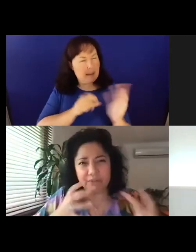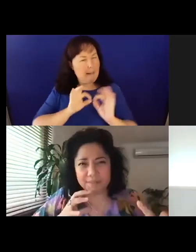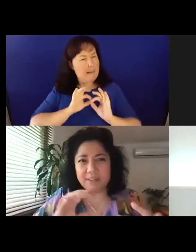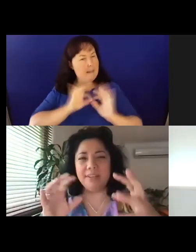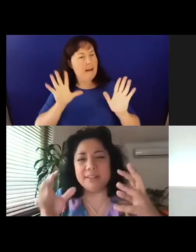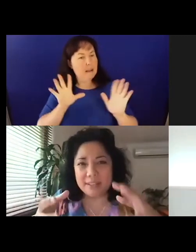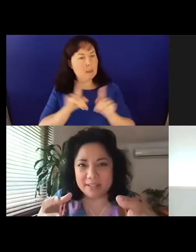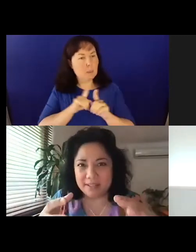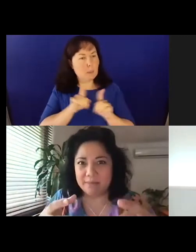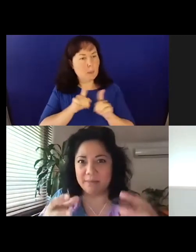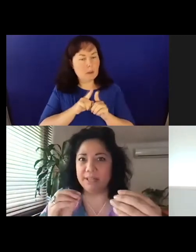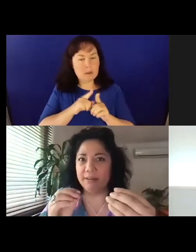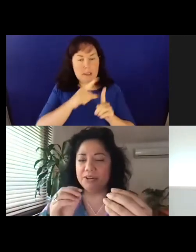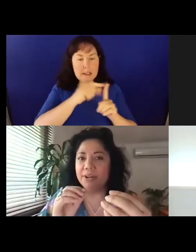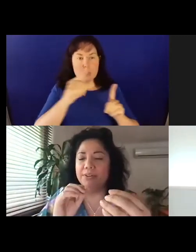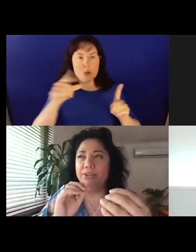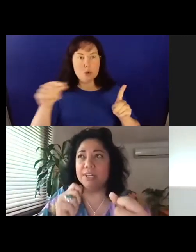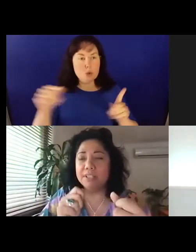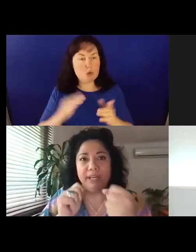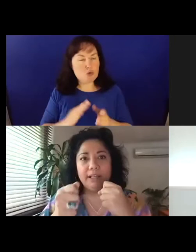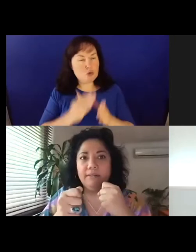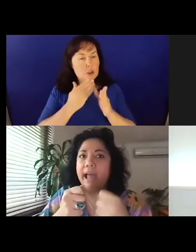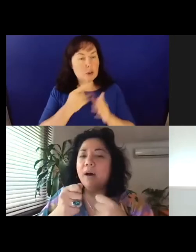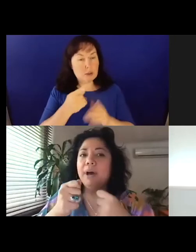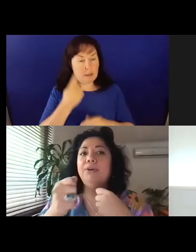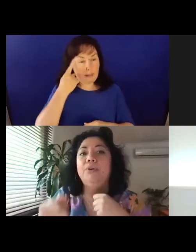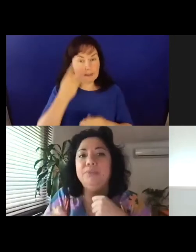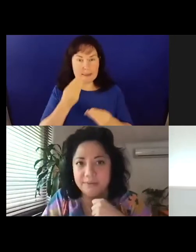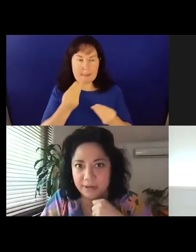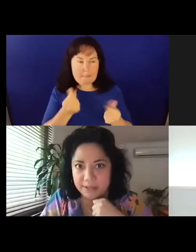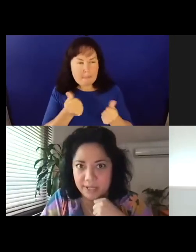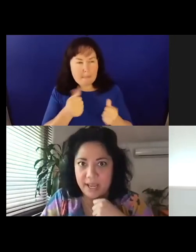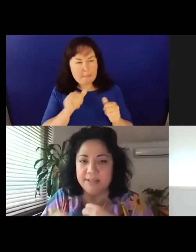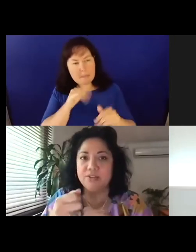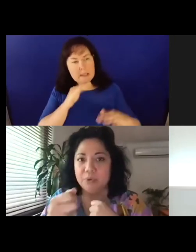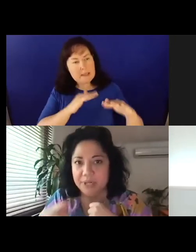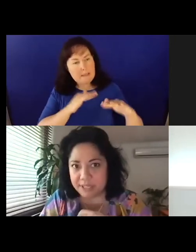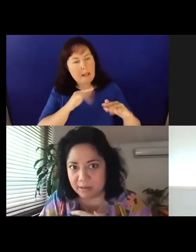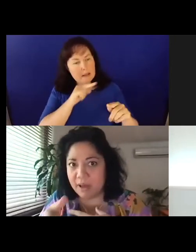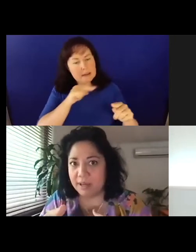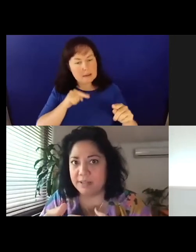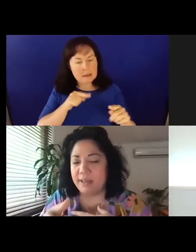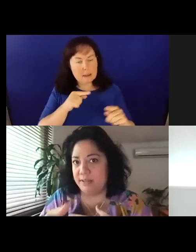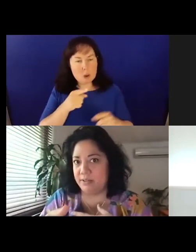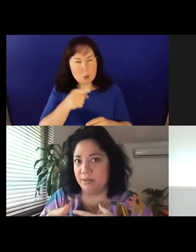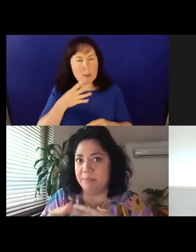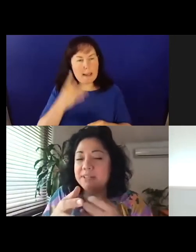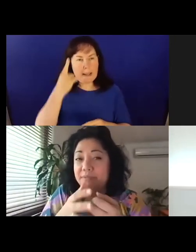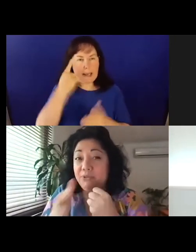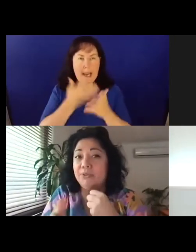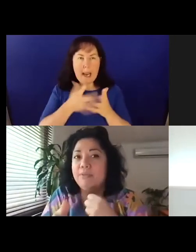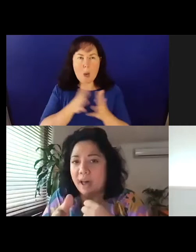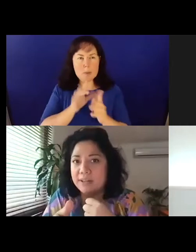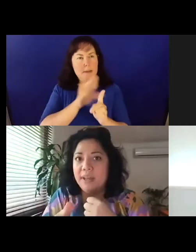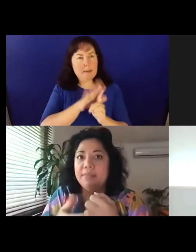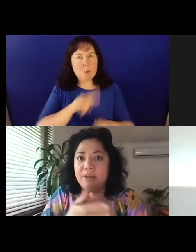you do have something that sits in a similar territory, just be clear on how are you different as the storyteller behind that story. Because if you